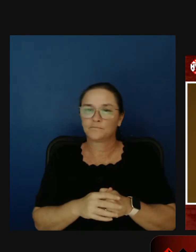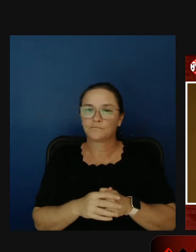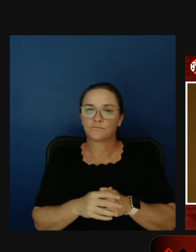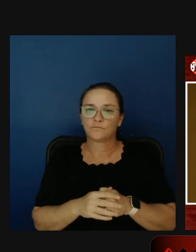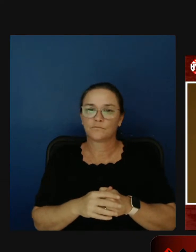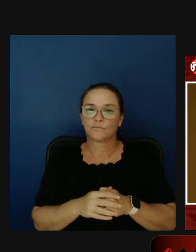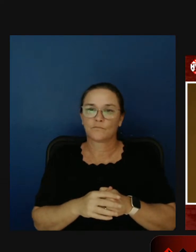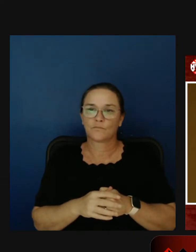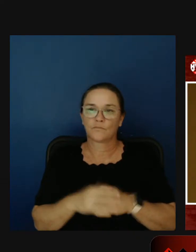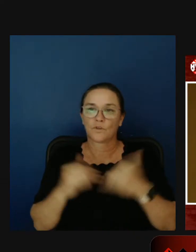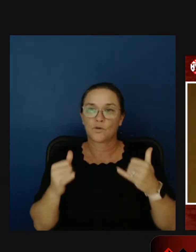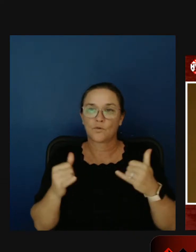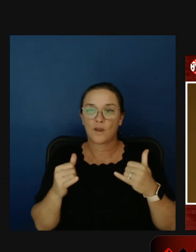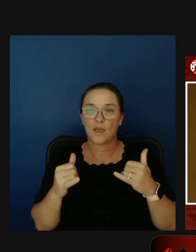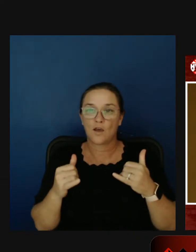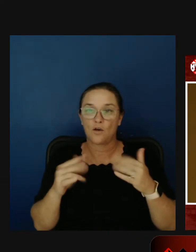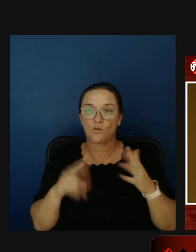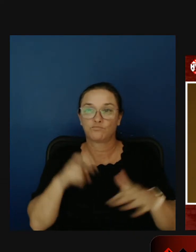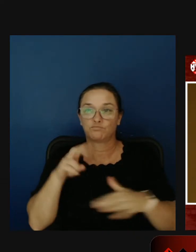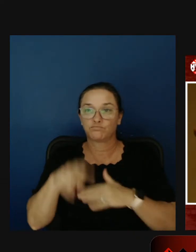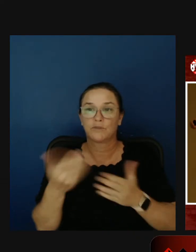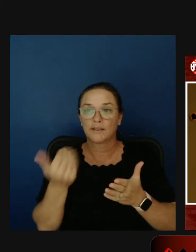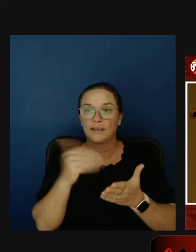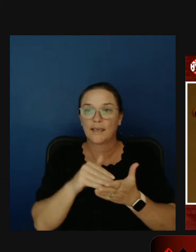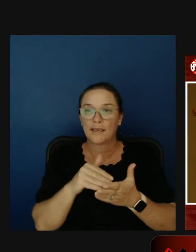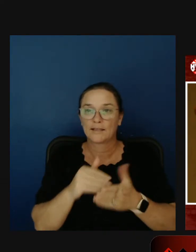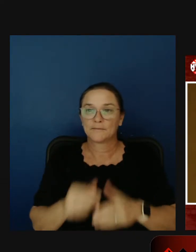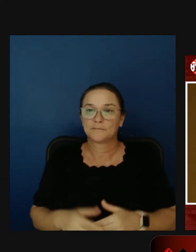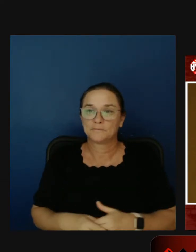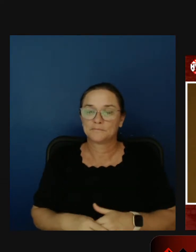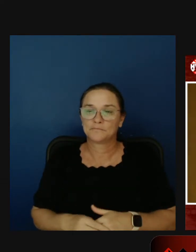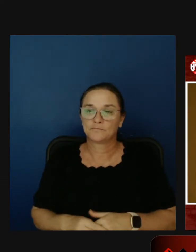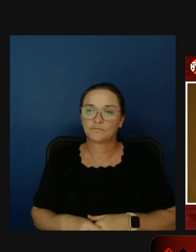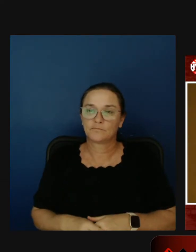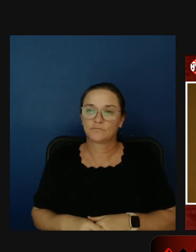further forward a little bit in time